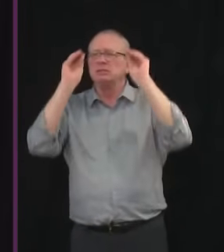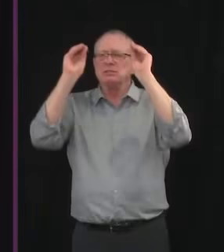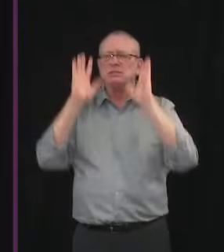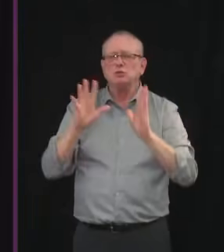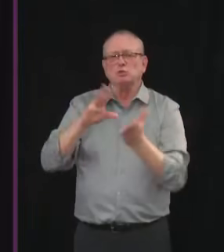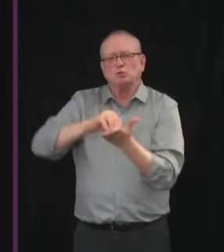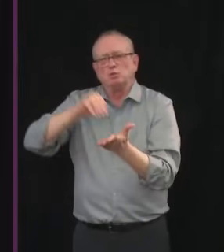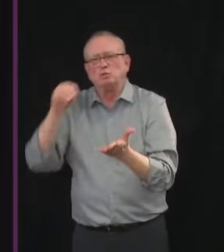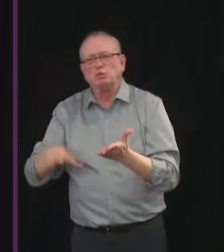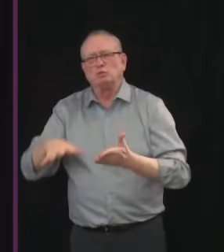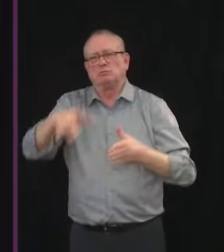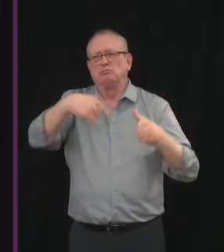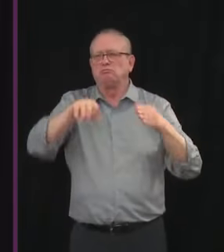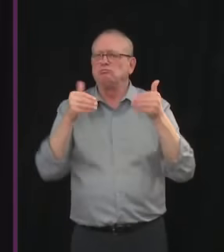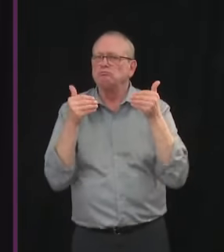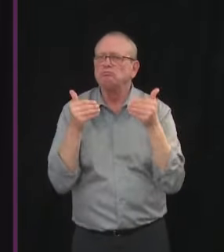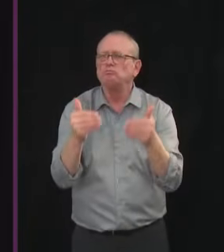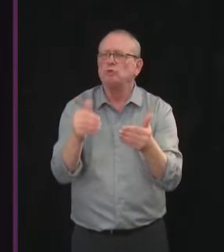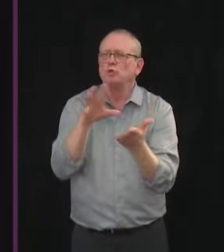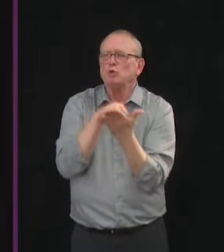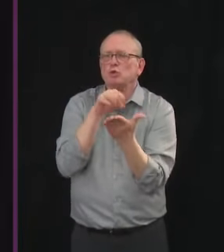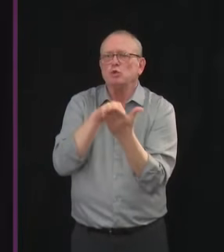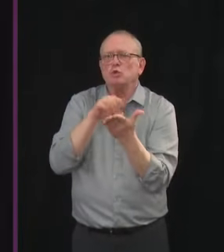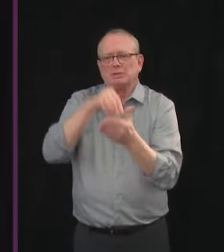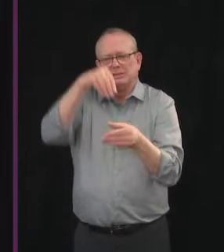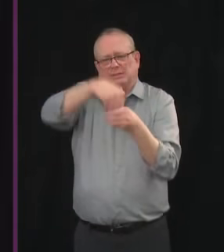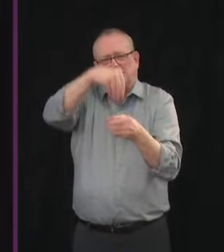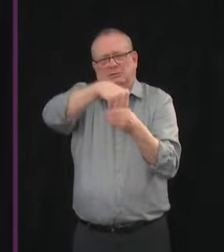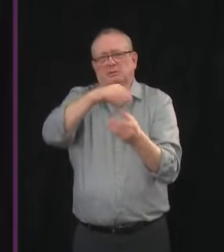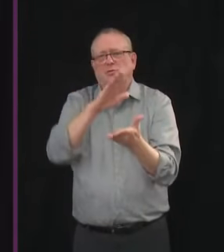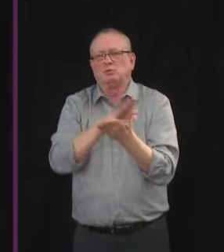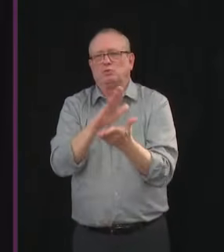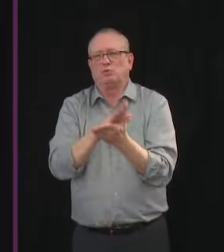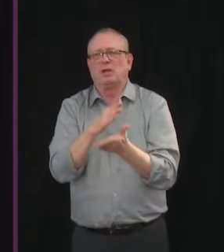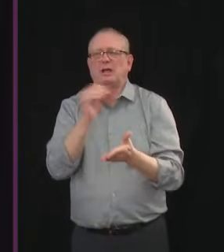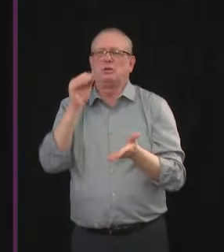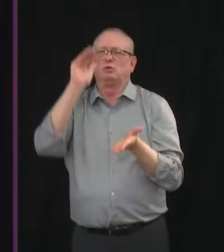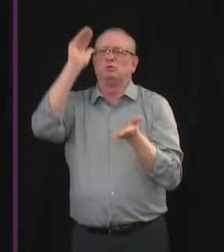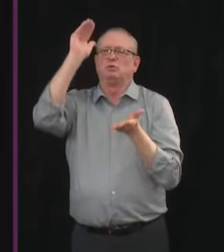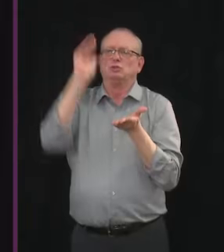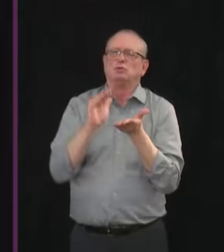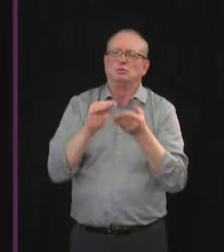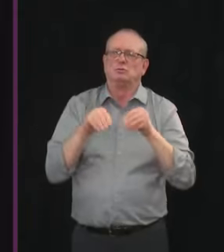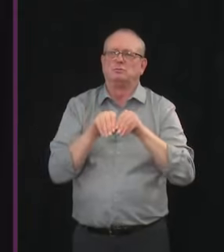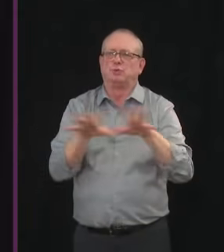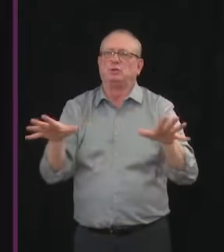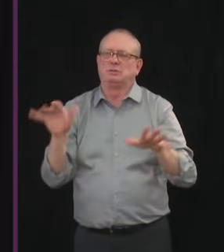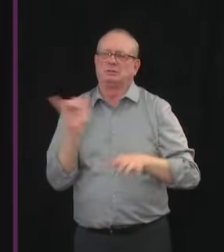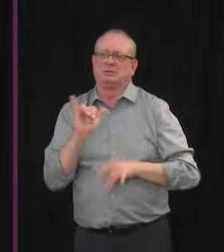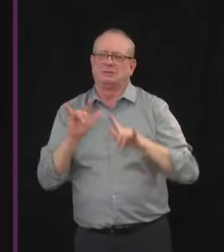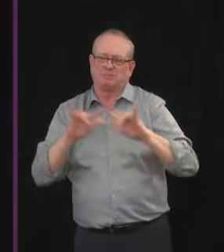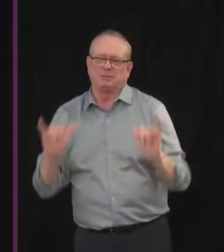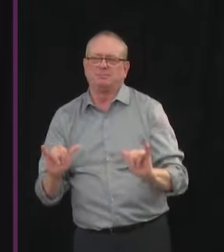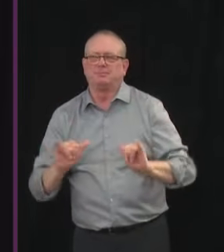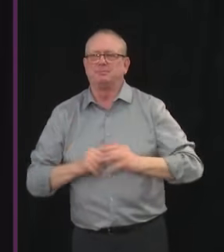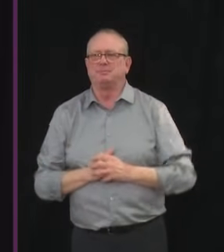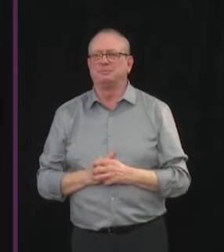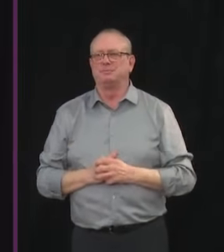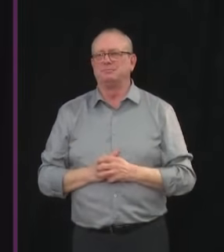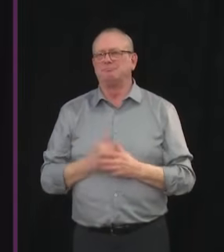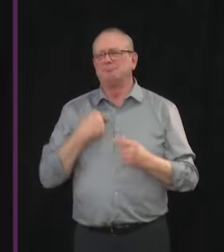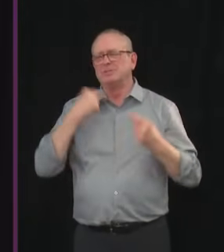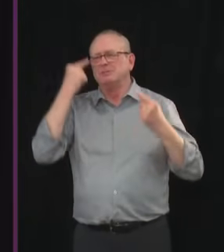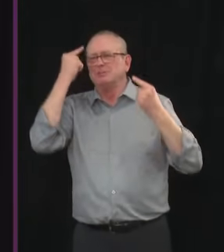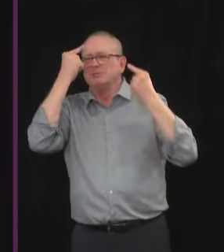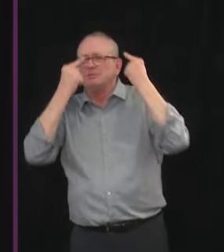reason that we must proceed slowly and cautiously as we consider easing the restrictions currently in place. Over